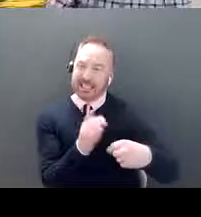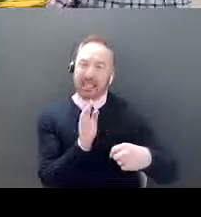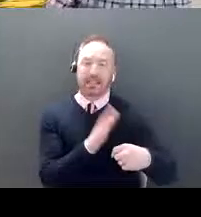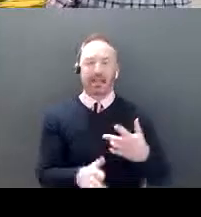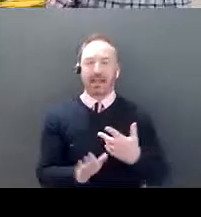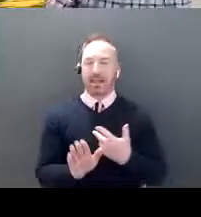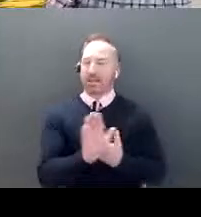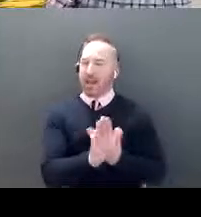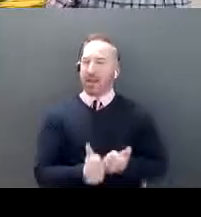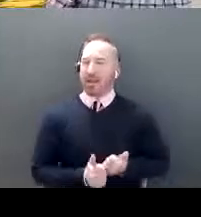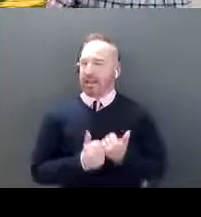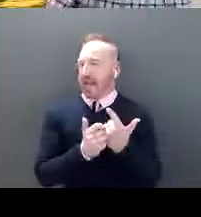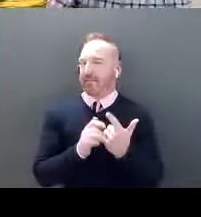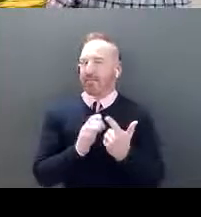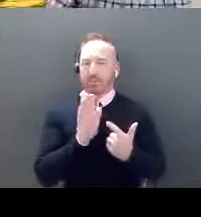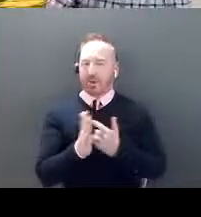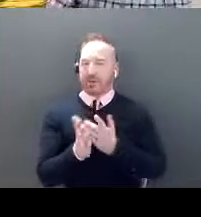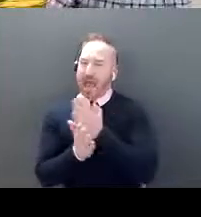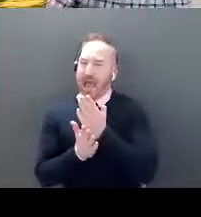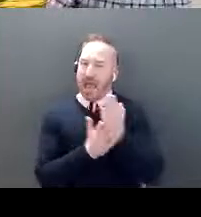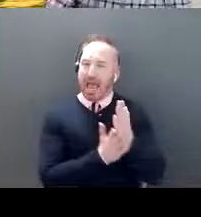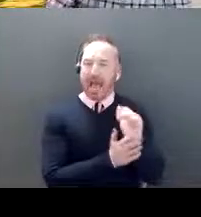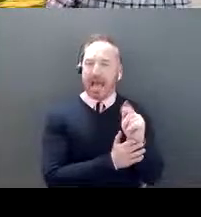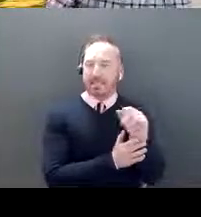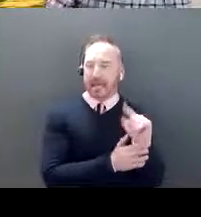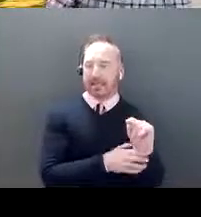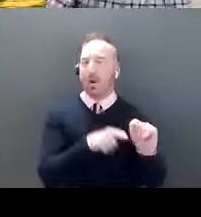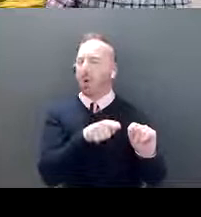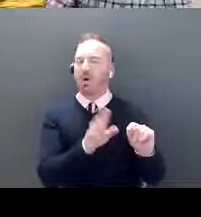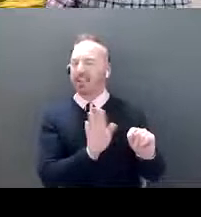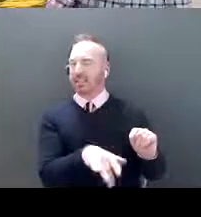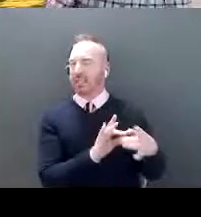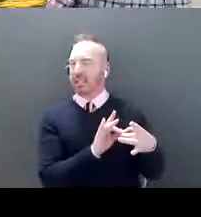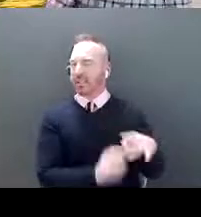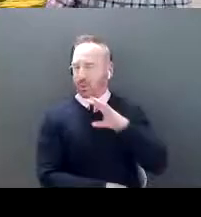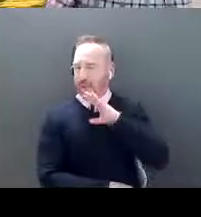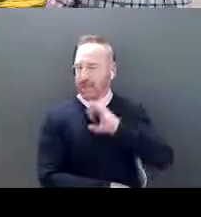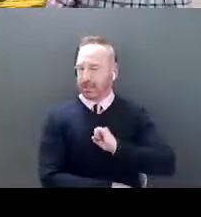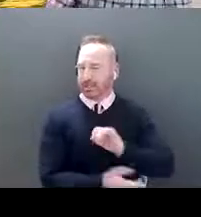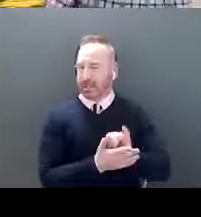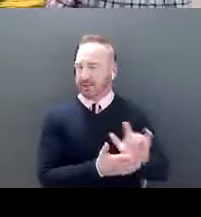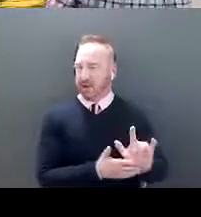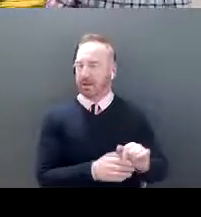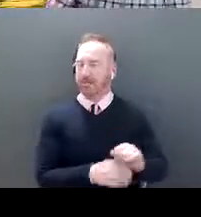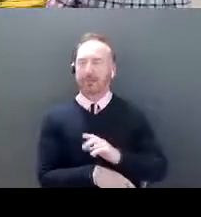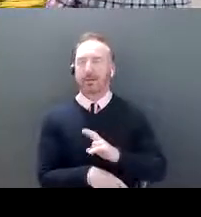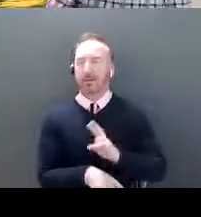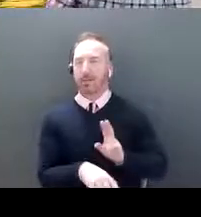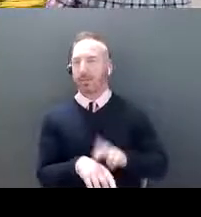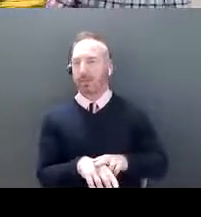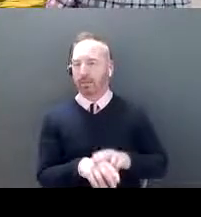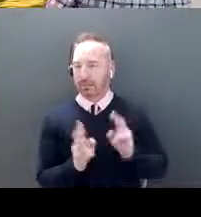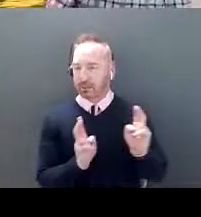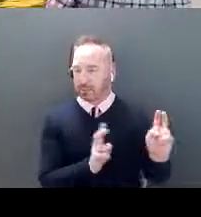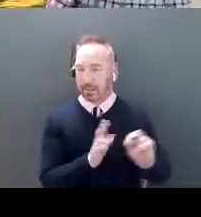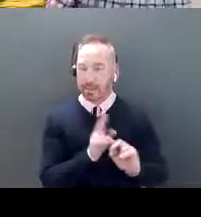reduced down to, you know, signs of aging and normal kinds of issues that